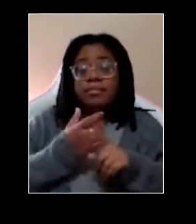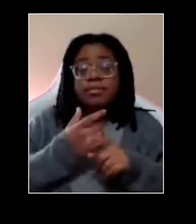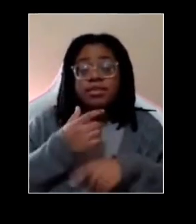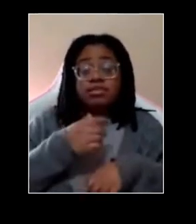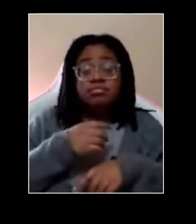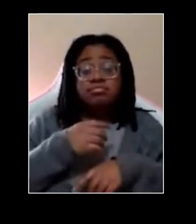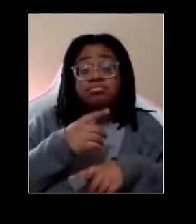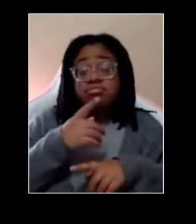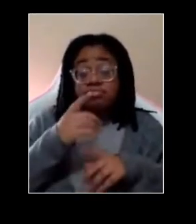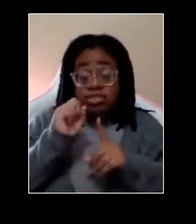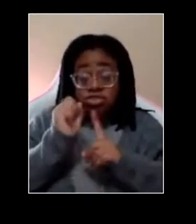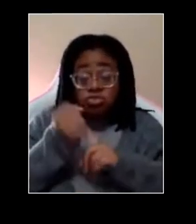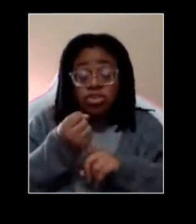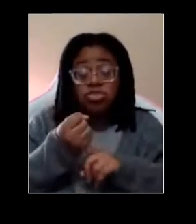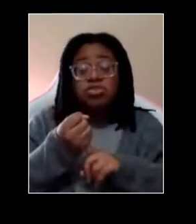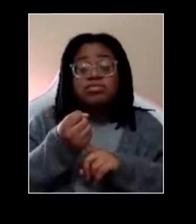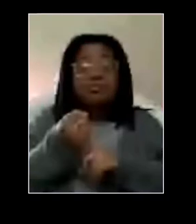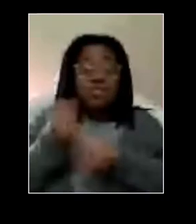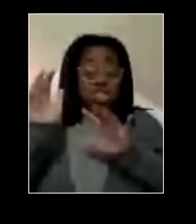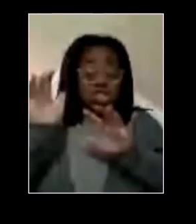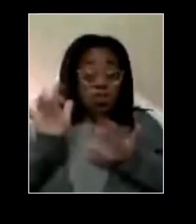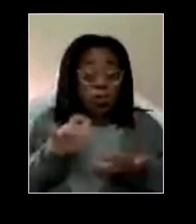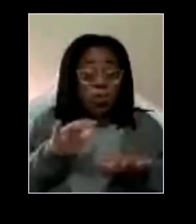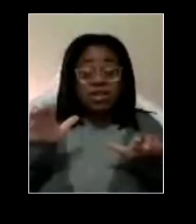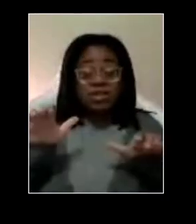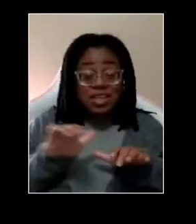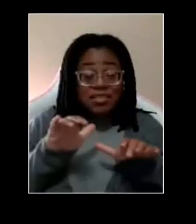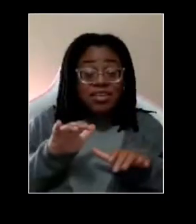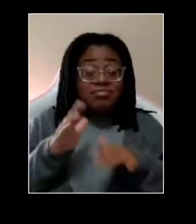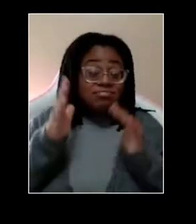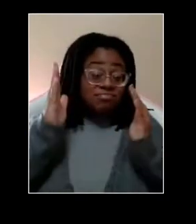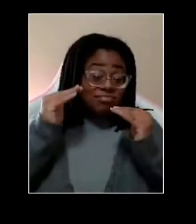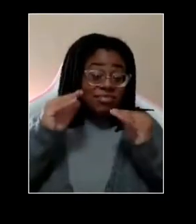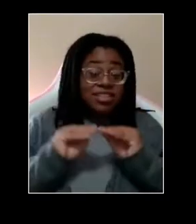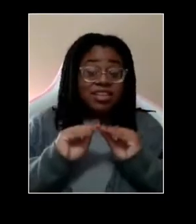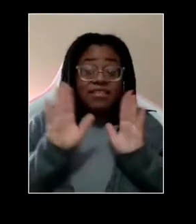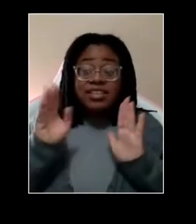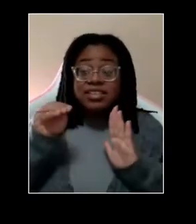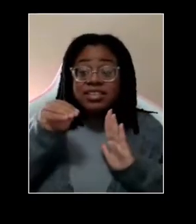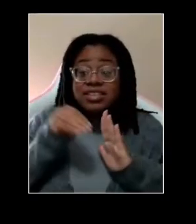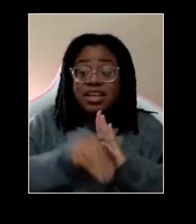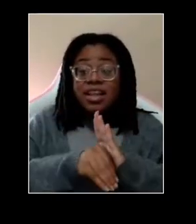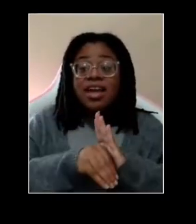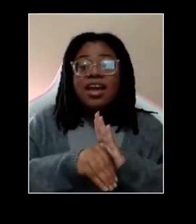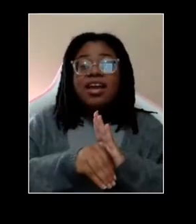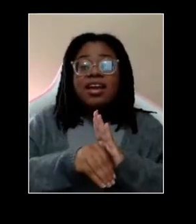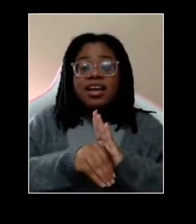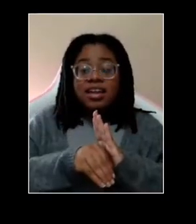Snow-based activities are, I think, obviously expected to decline as snow